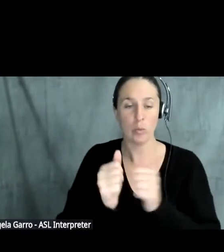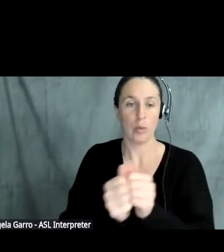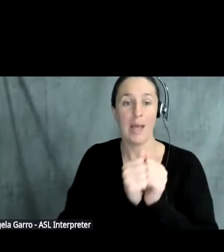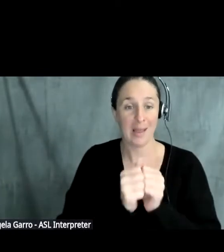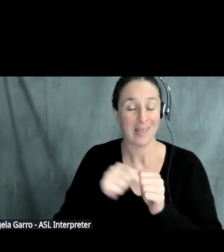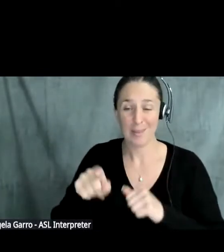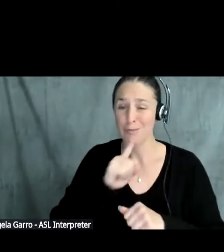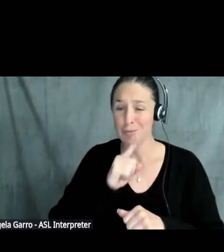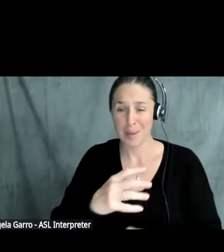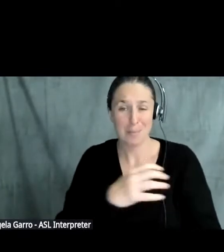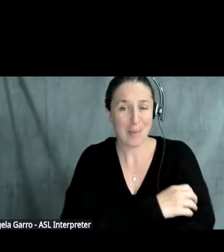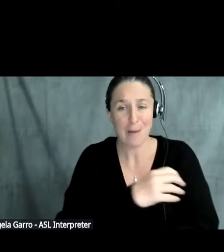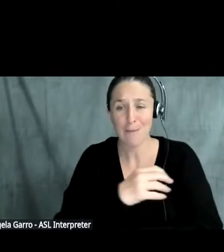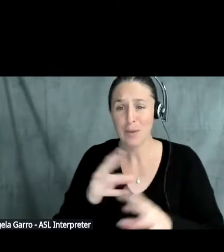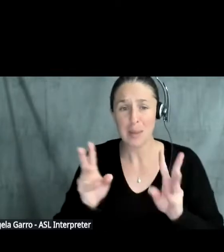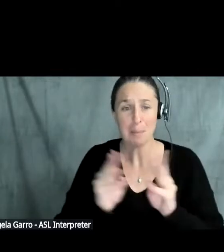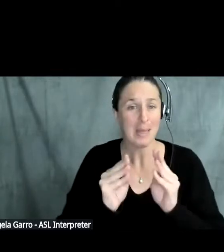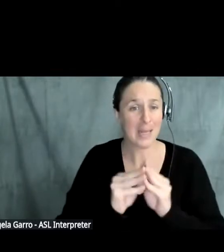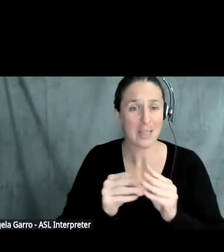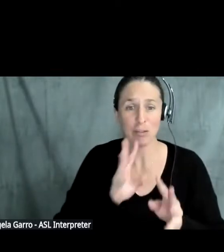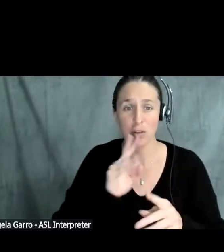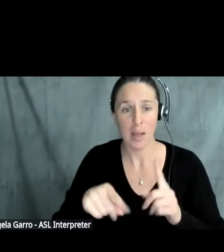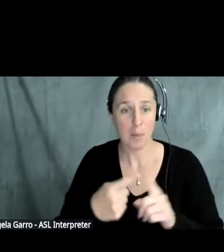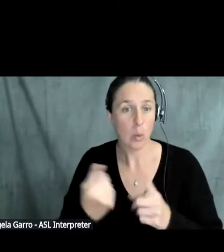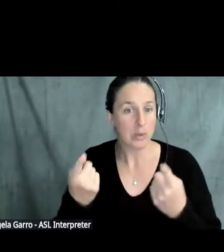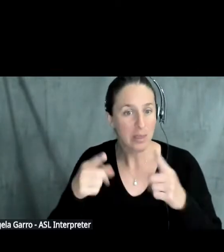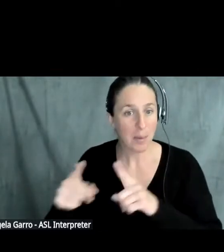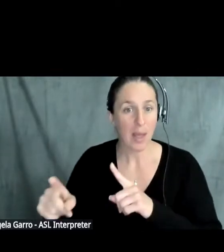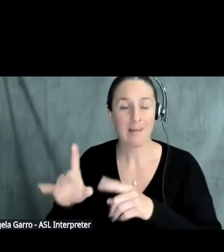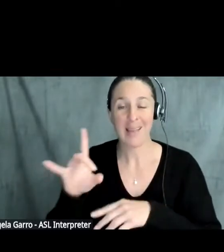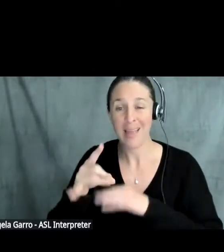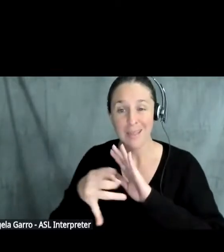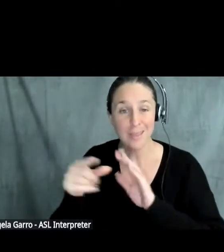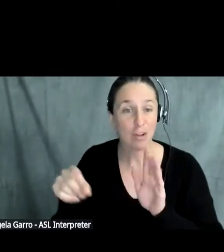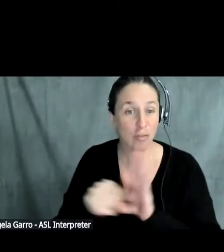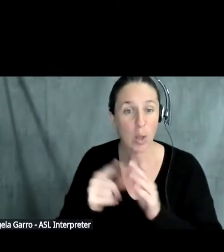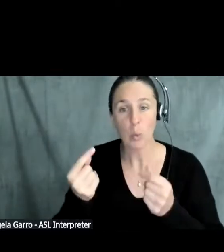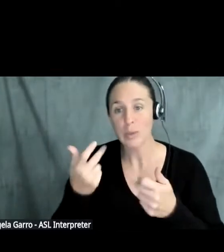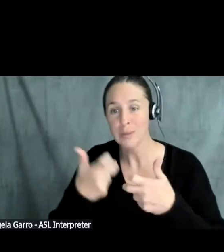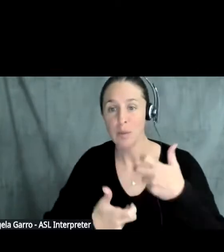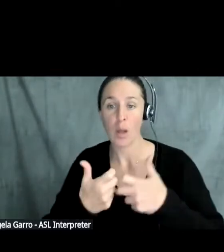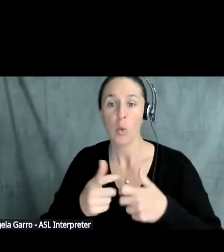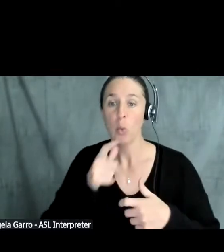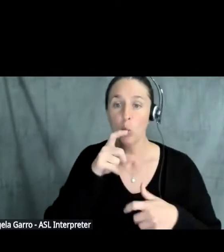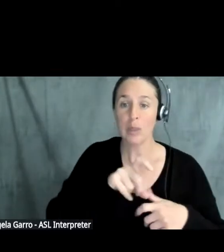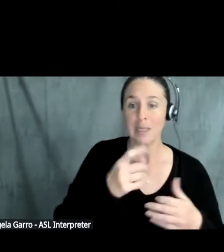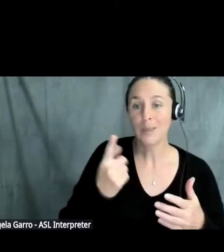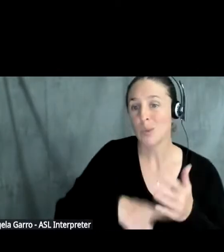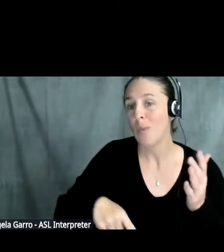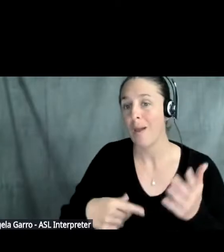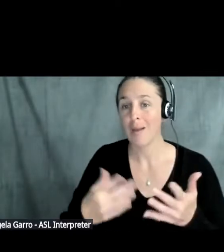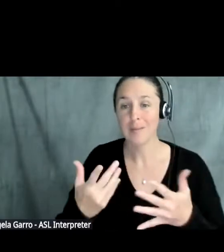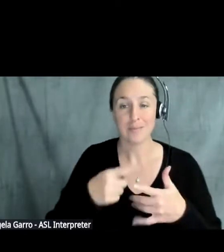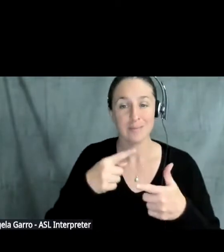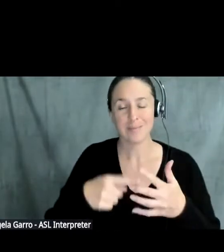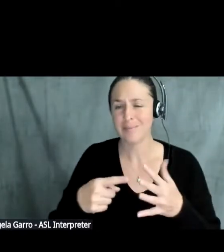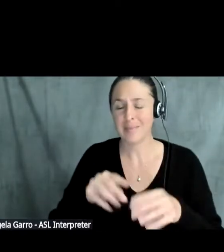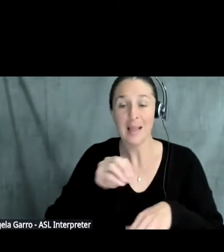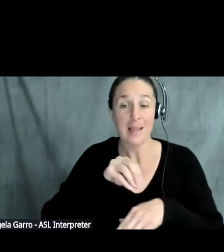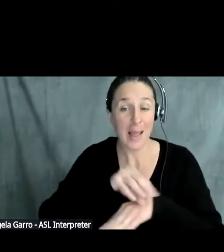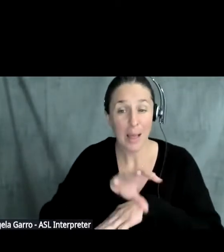about who's coming up. What are the eighth graders? What are the problems? Who needs what? How, and just the